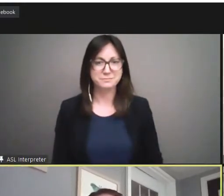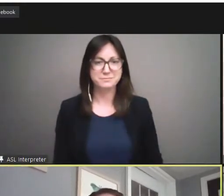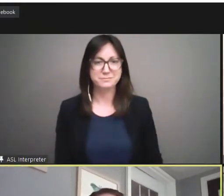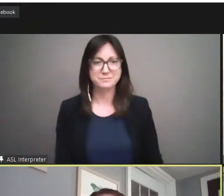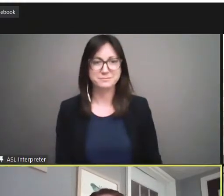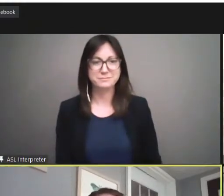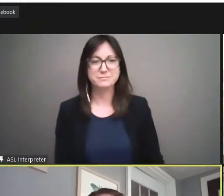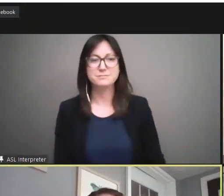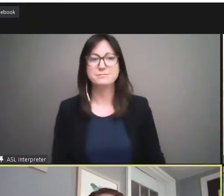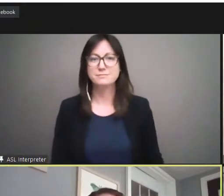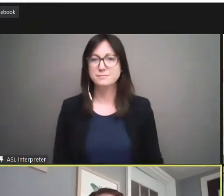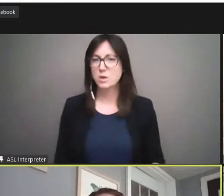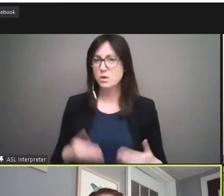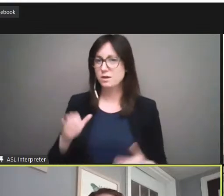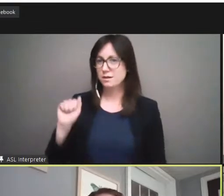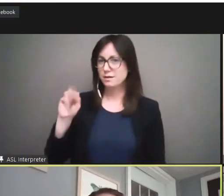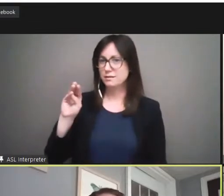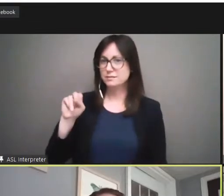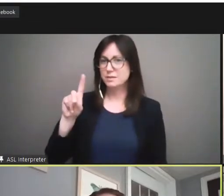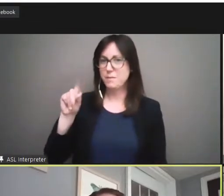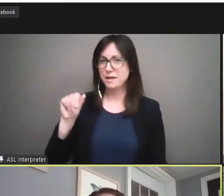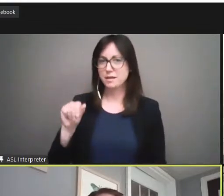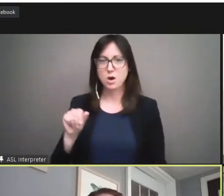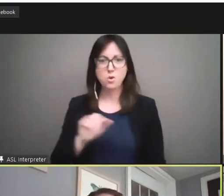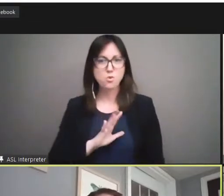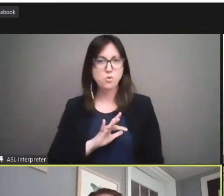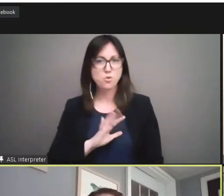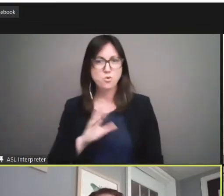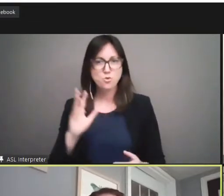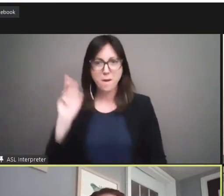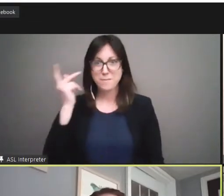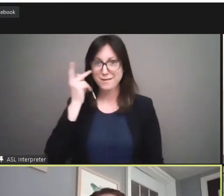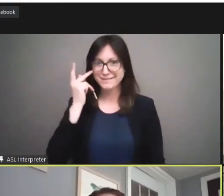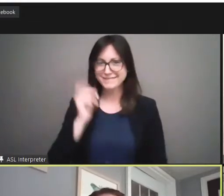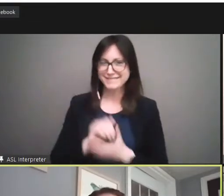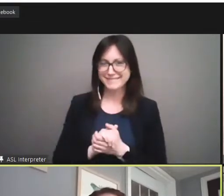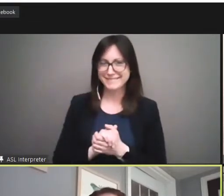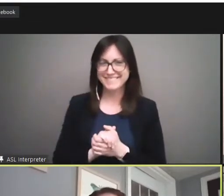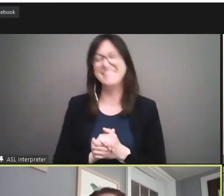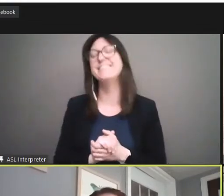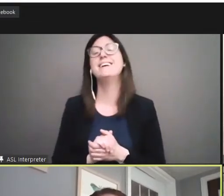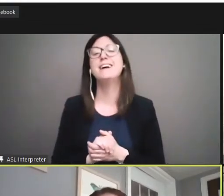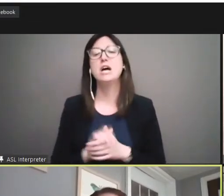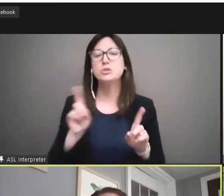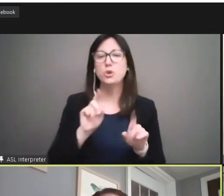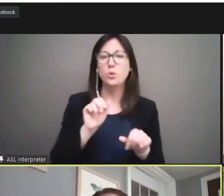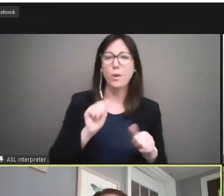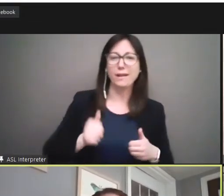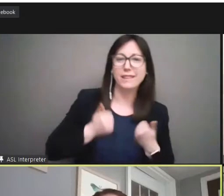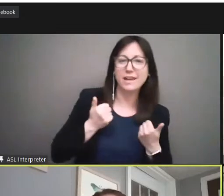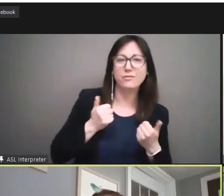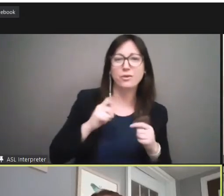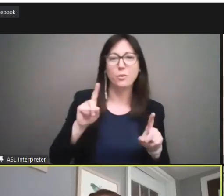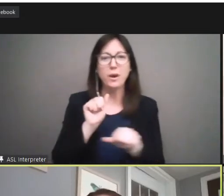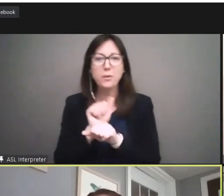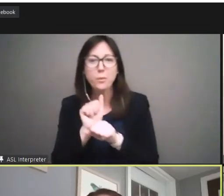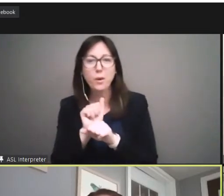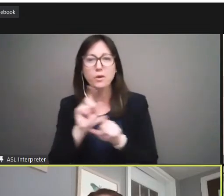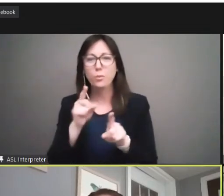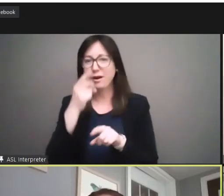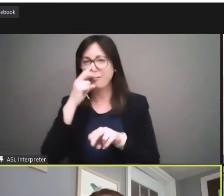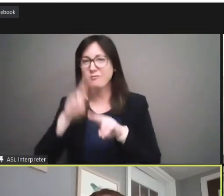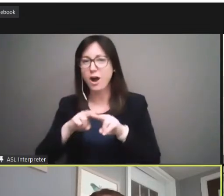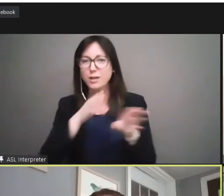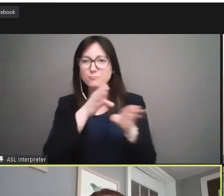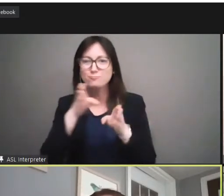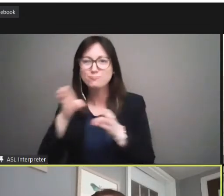Talking about politics. So it's so funny when you say the words where you live, where you work, where you play.